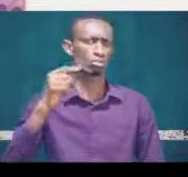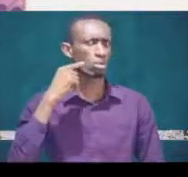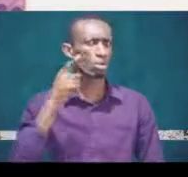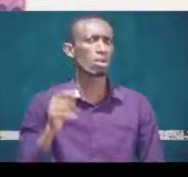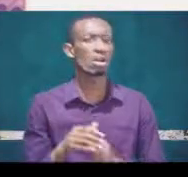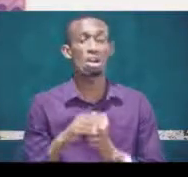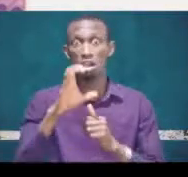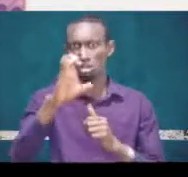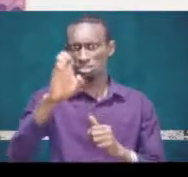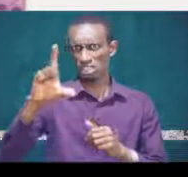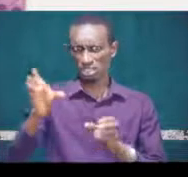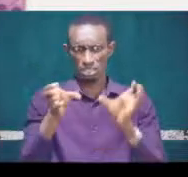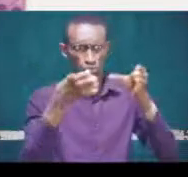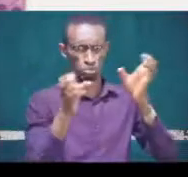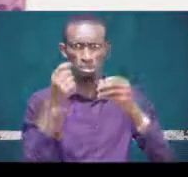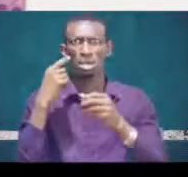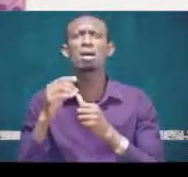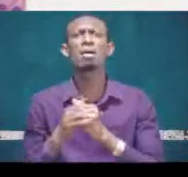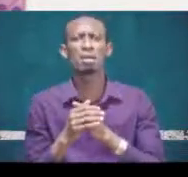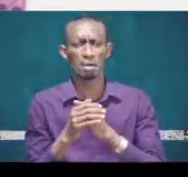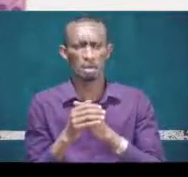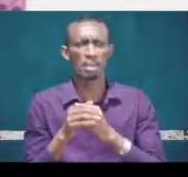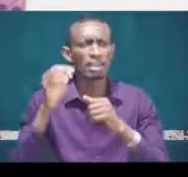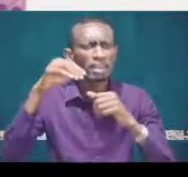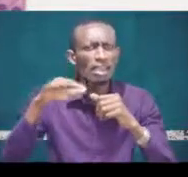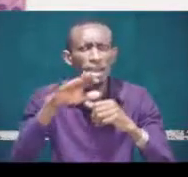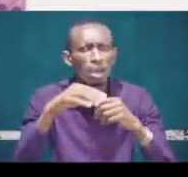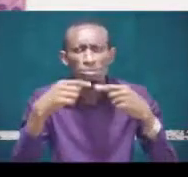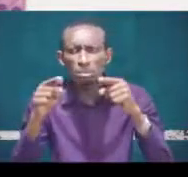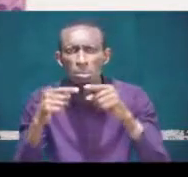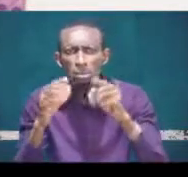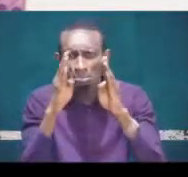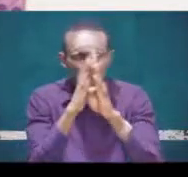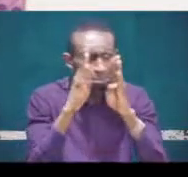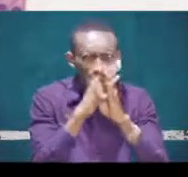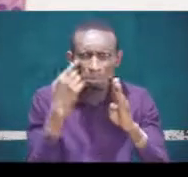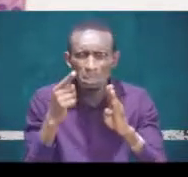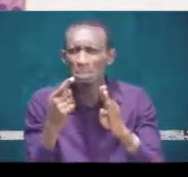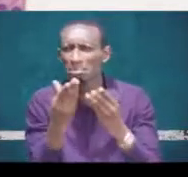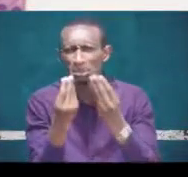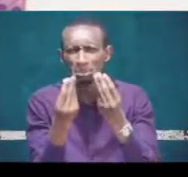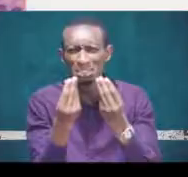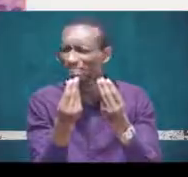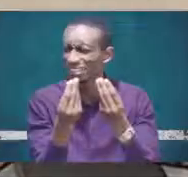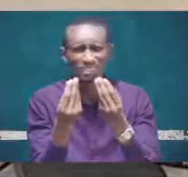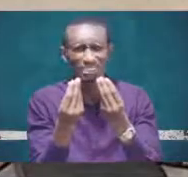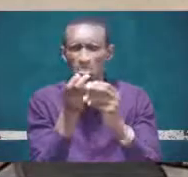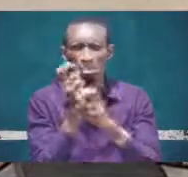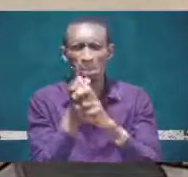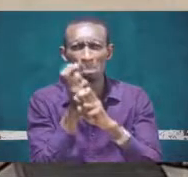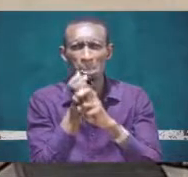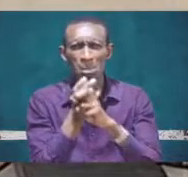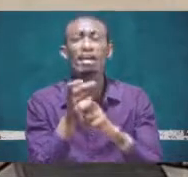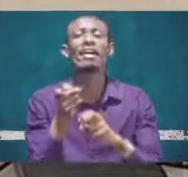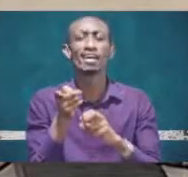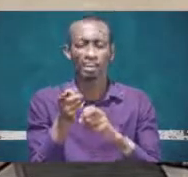they are in different layers which are not clear. So these are different types of